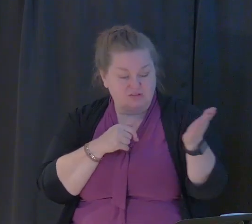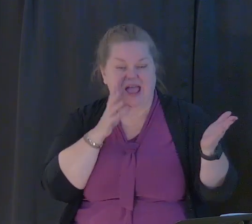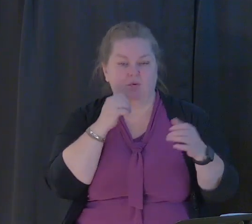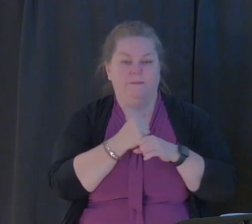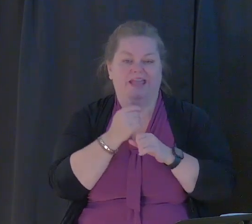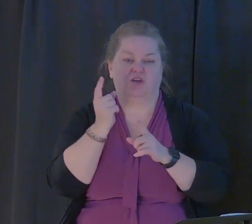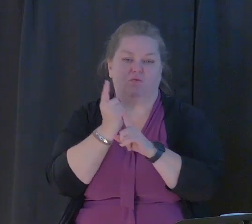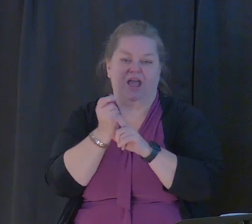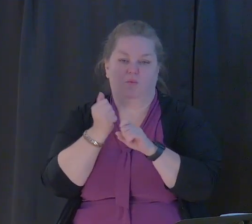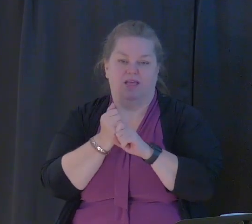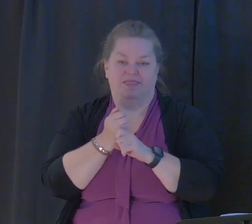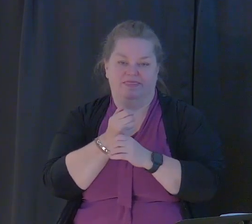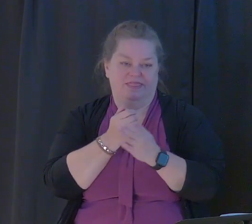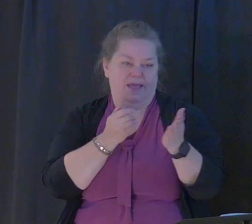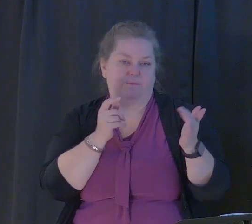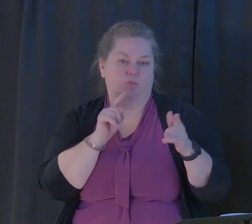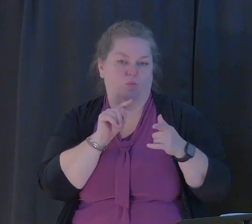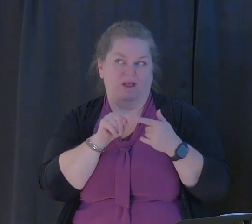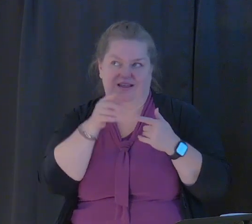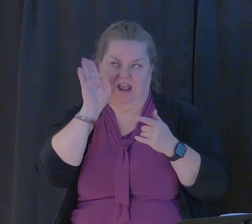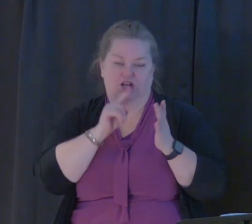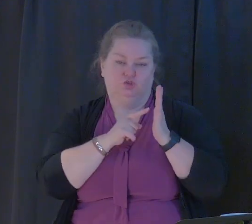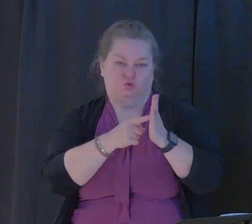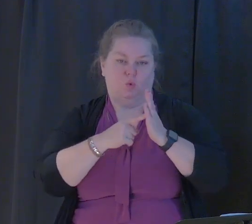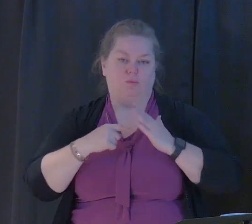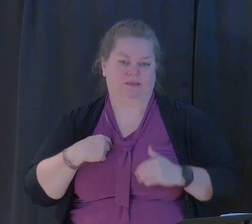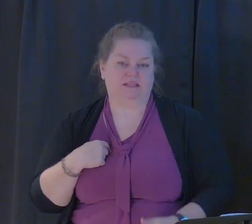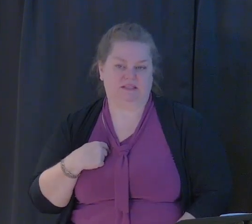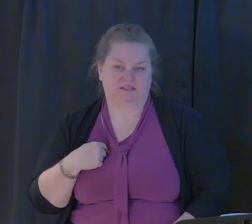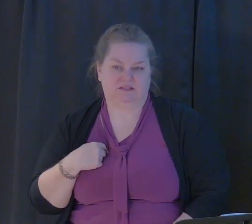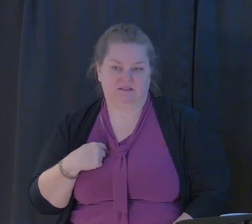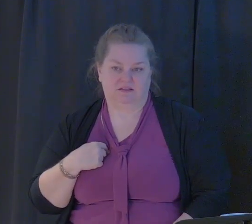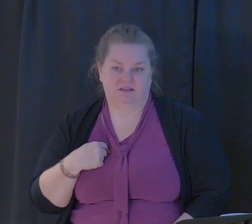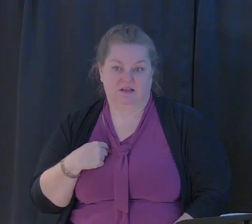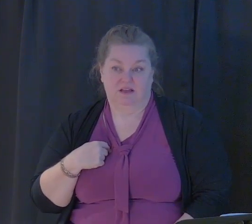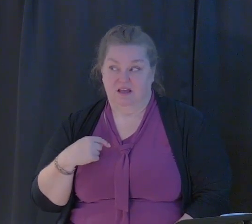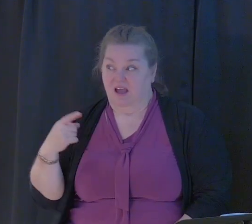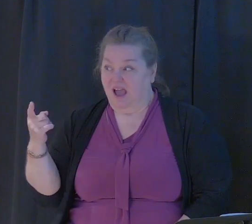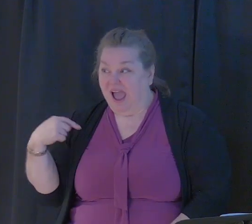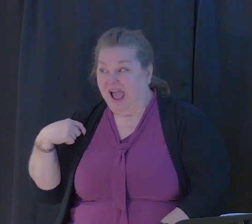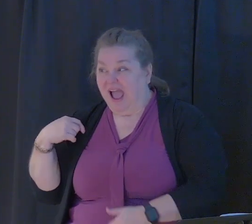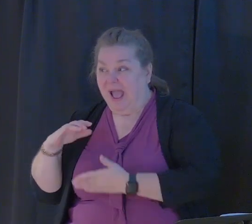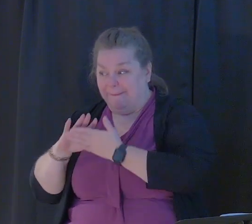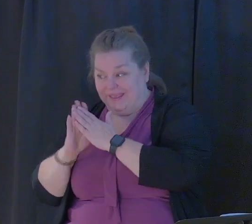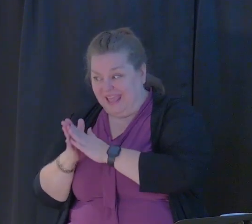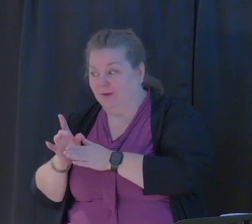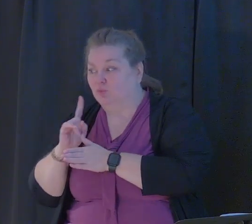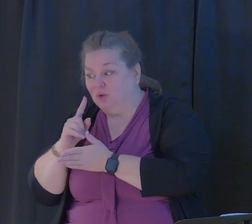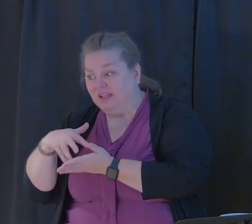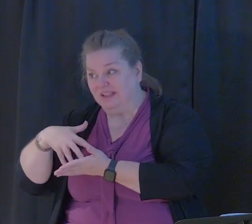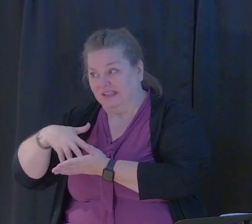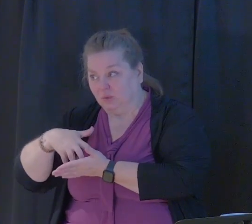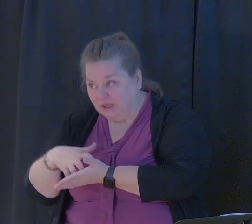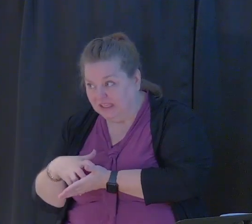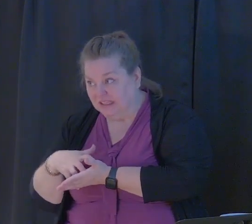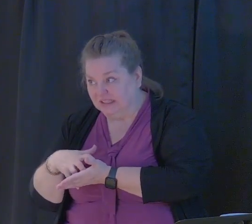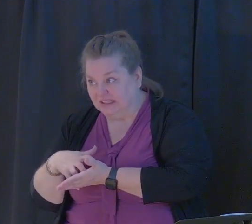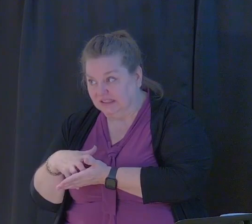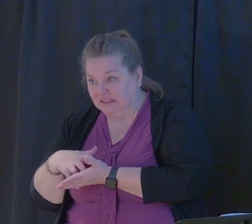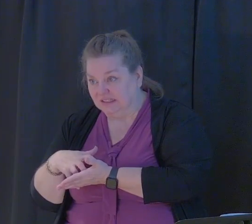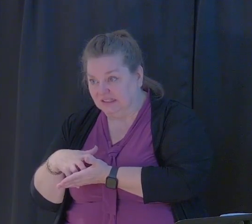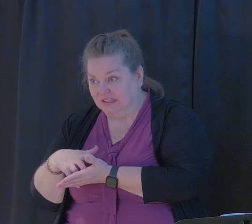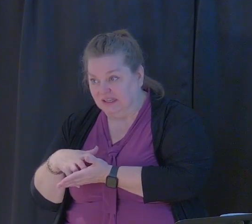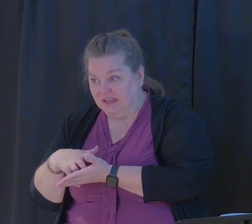I had to get really weak to write that letter.